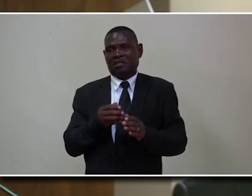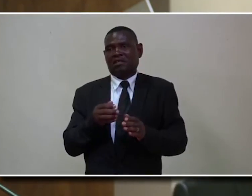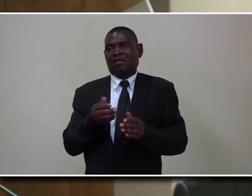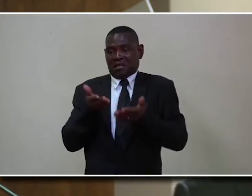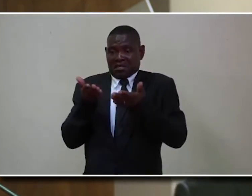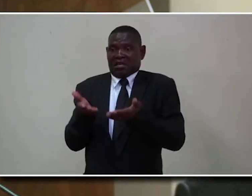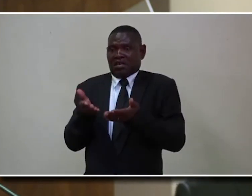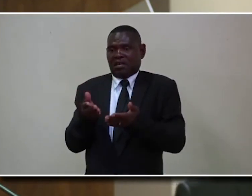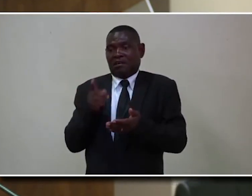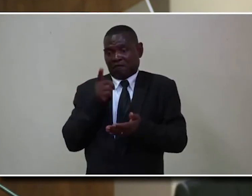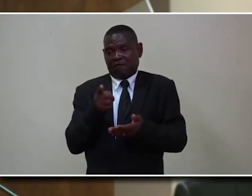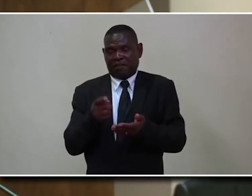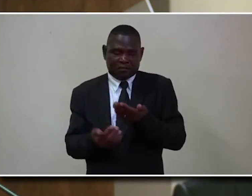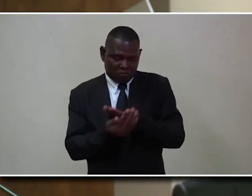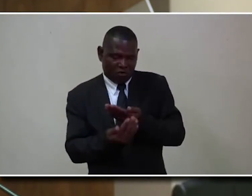Let